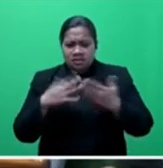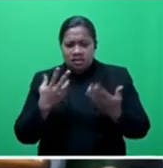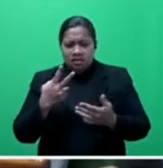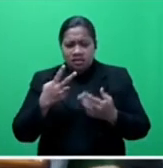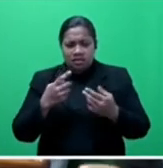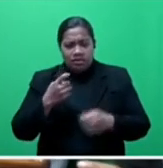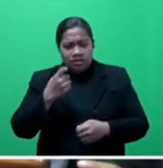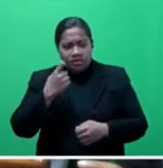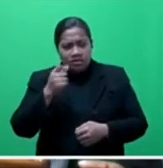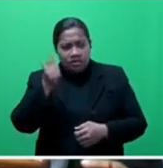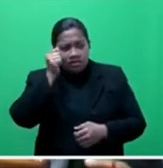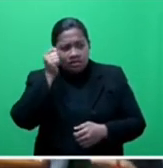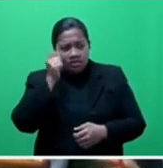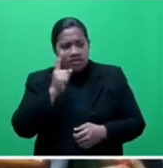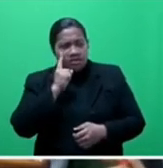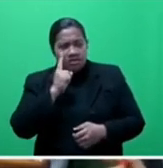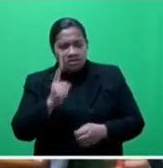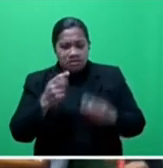politicians.